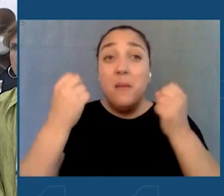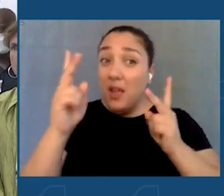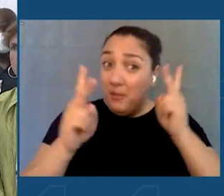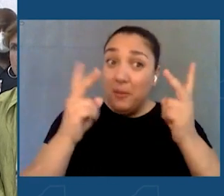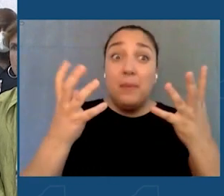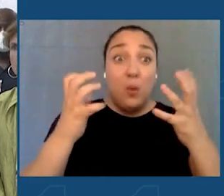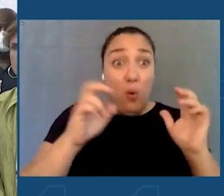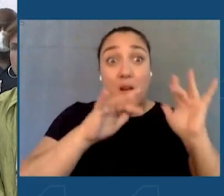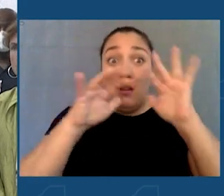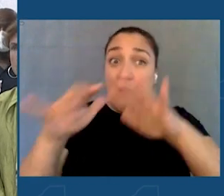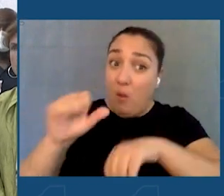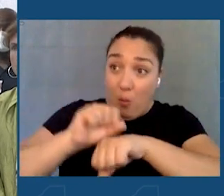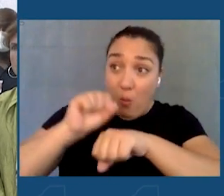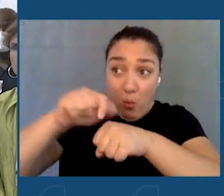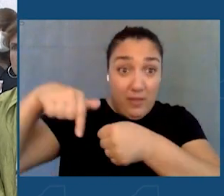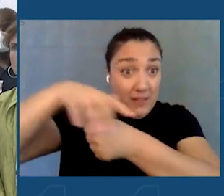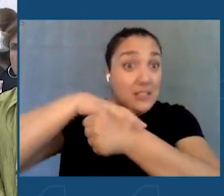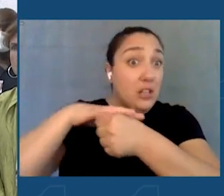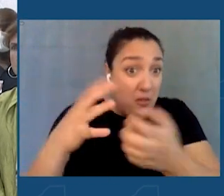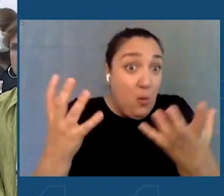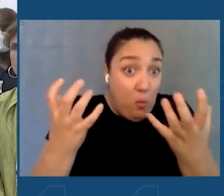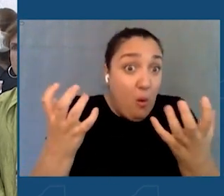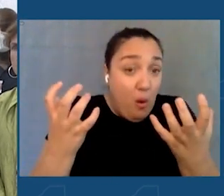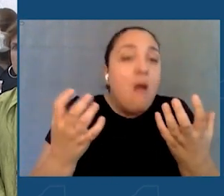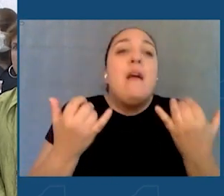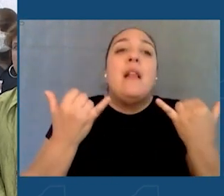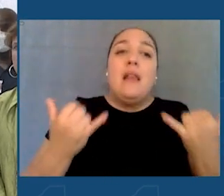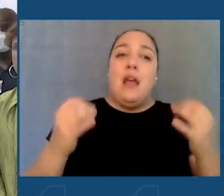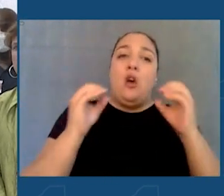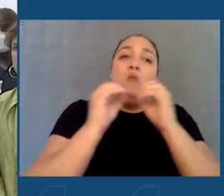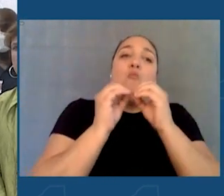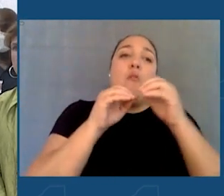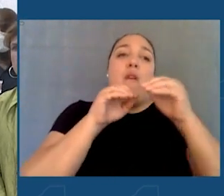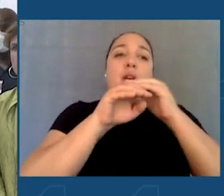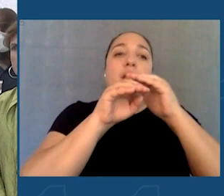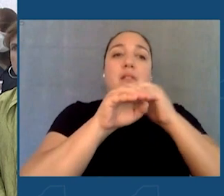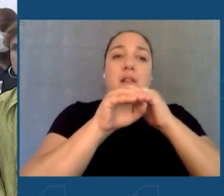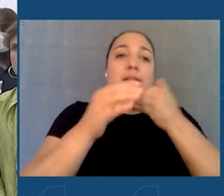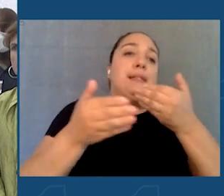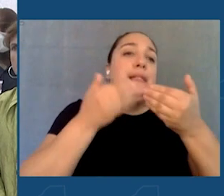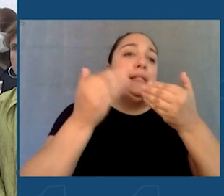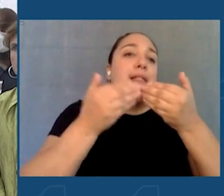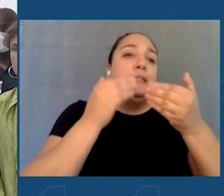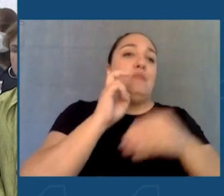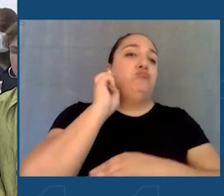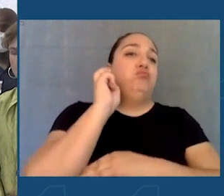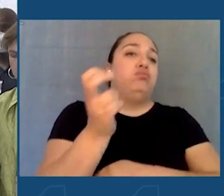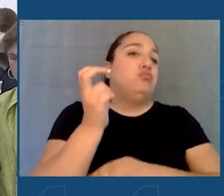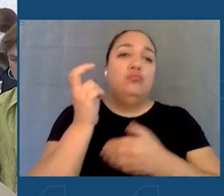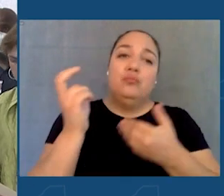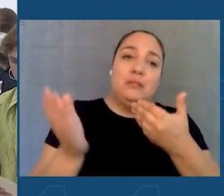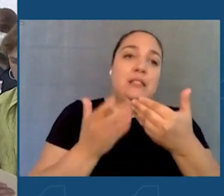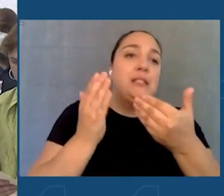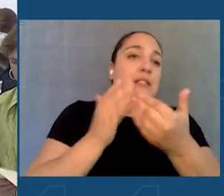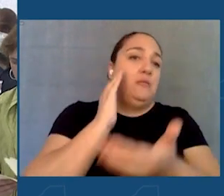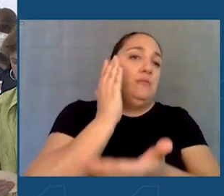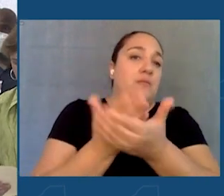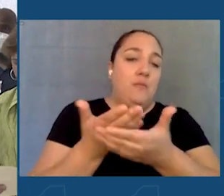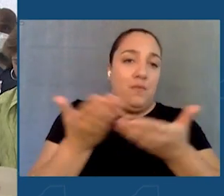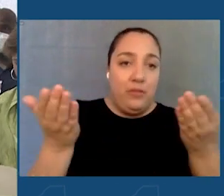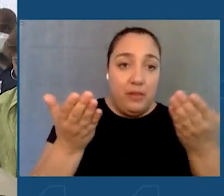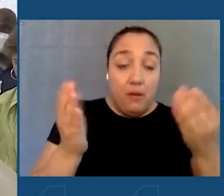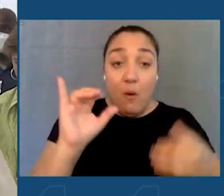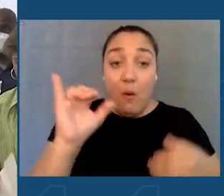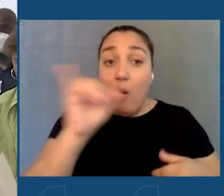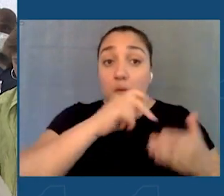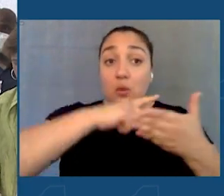great jobs right around it. They now have much better access to that. But this project also will help us to push forward the